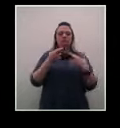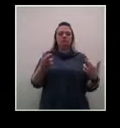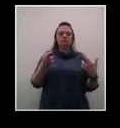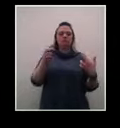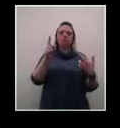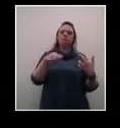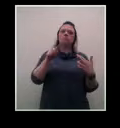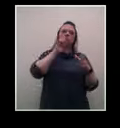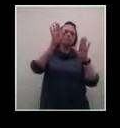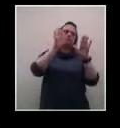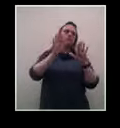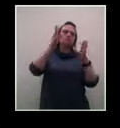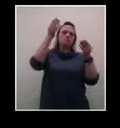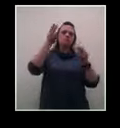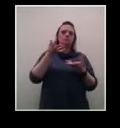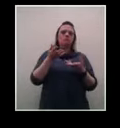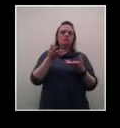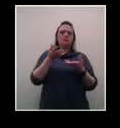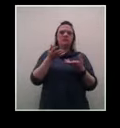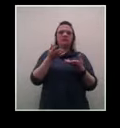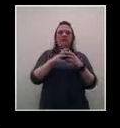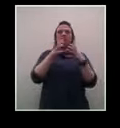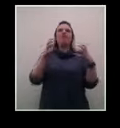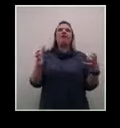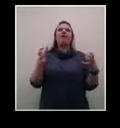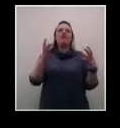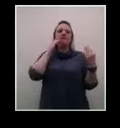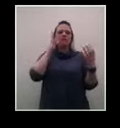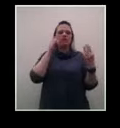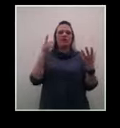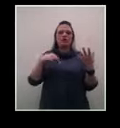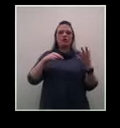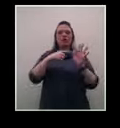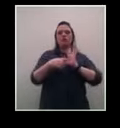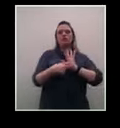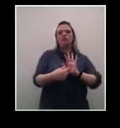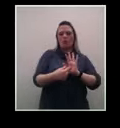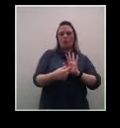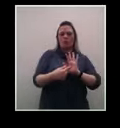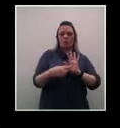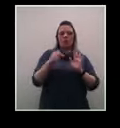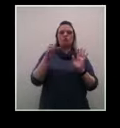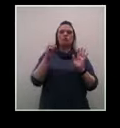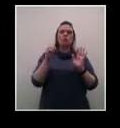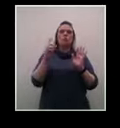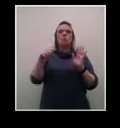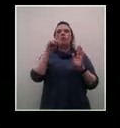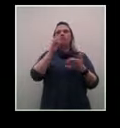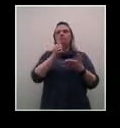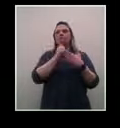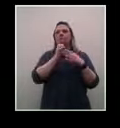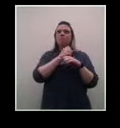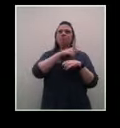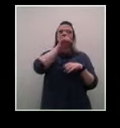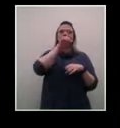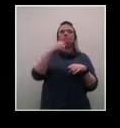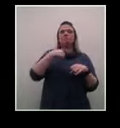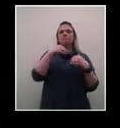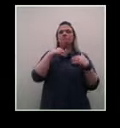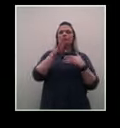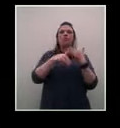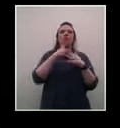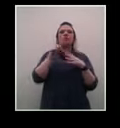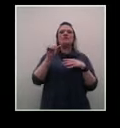been great in providing us much of the data that we've been able to show you. So they've been helping us making sure that we have all the